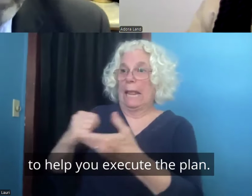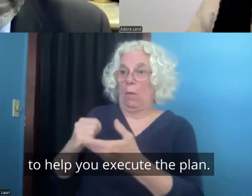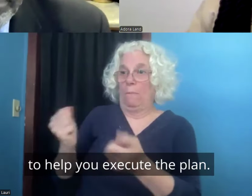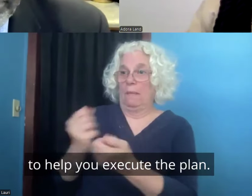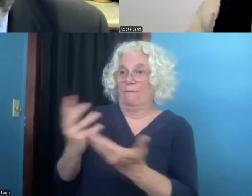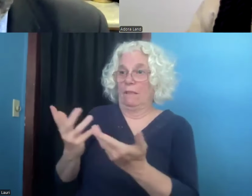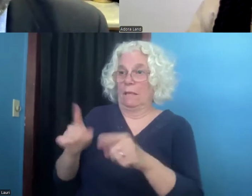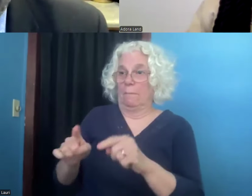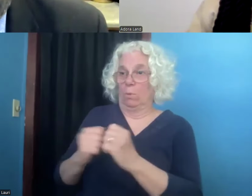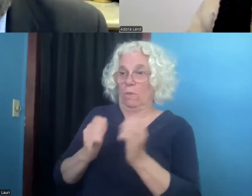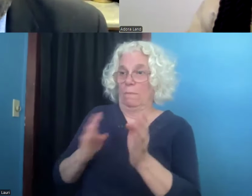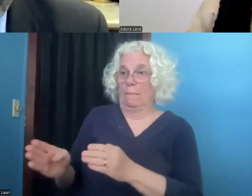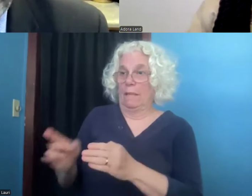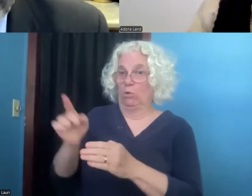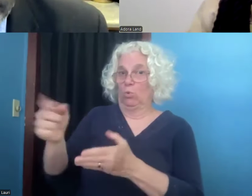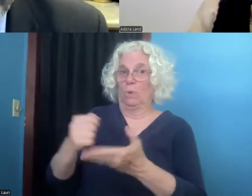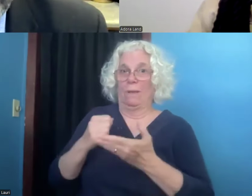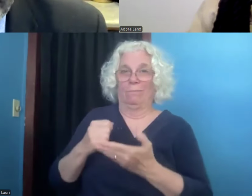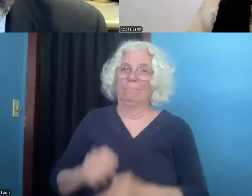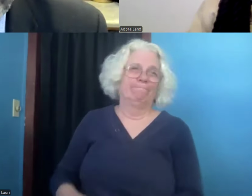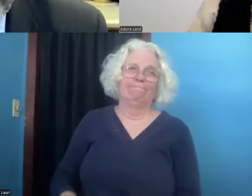execute the plan.